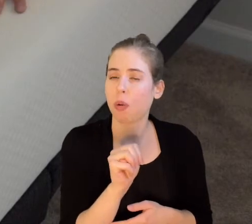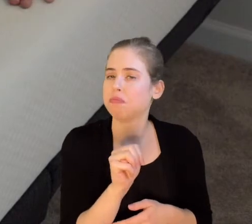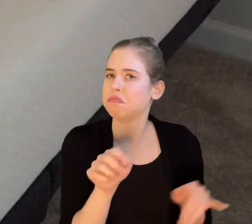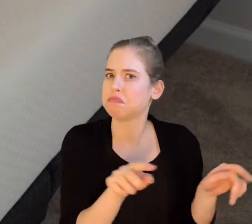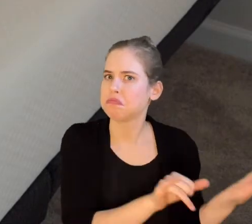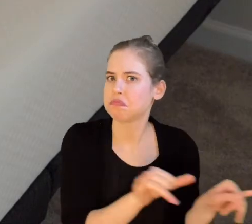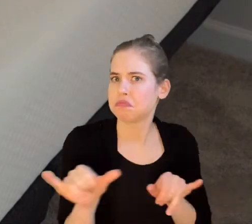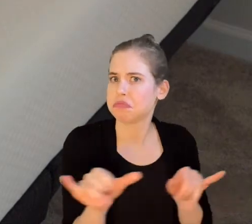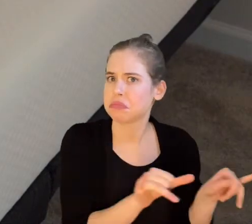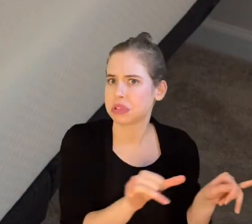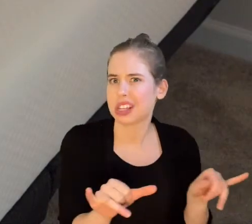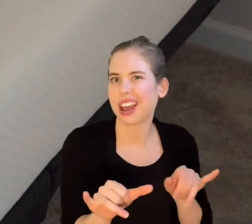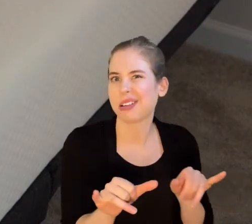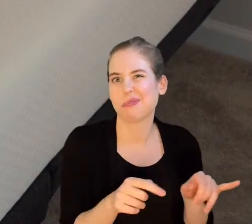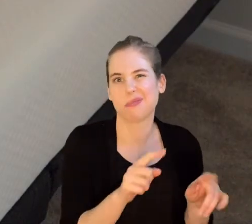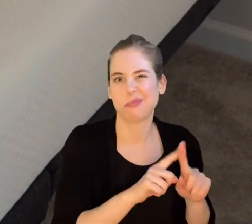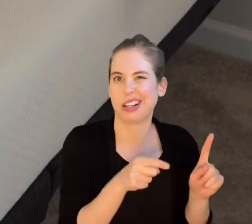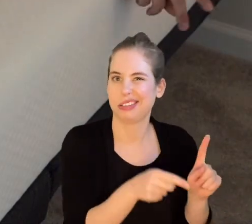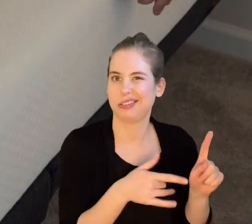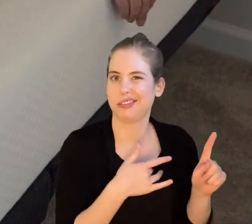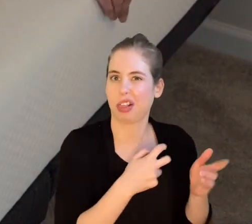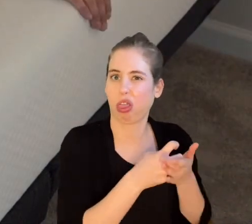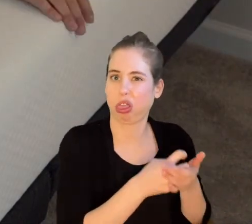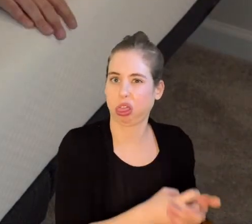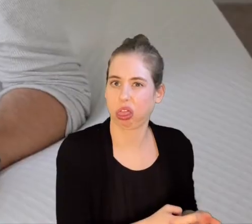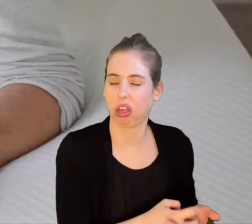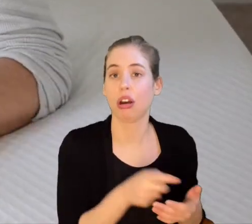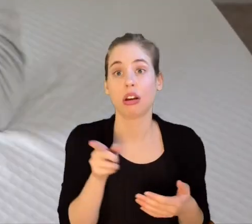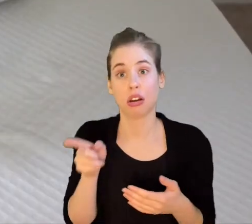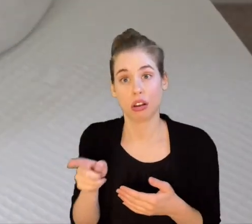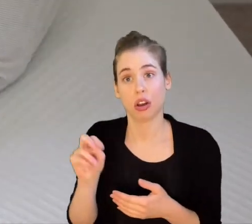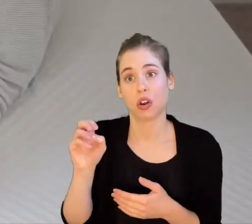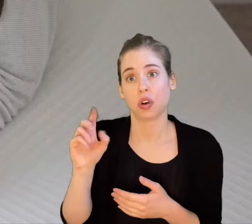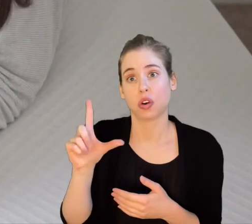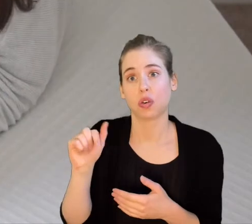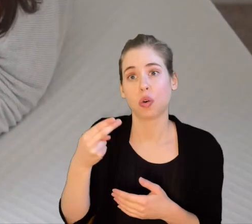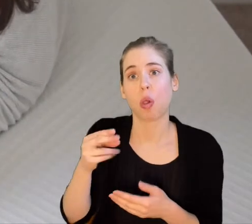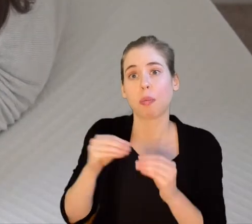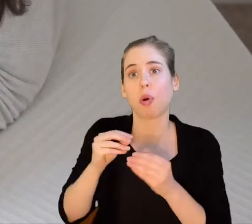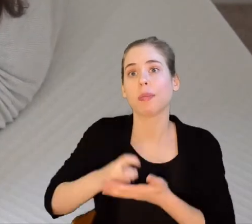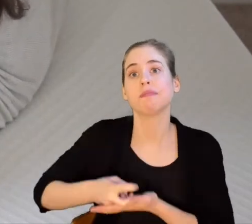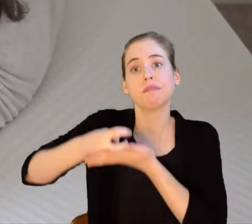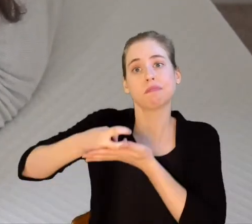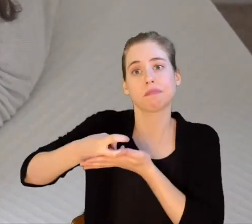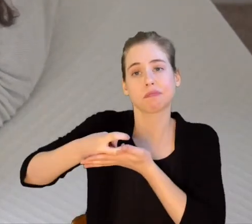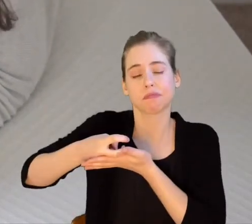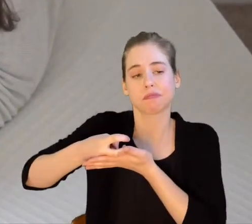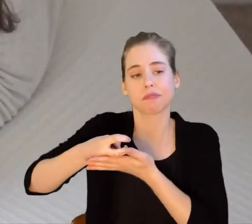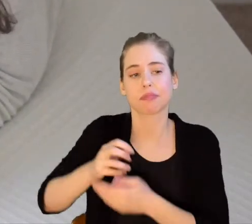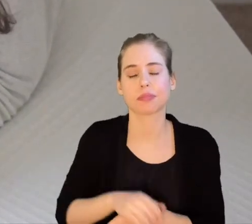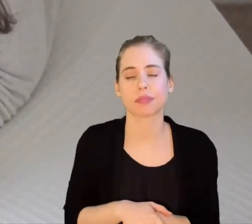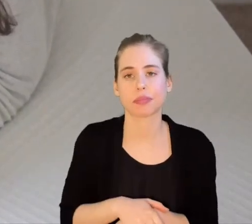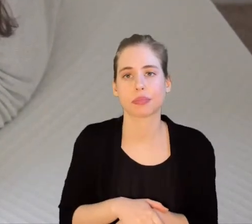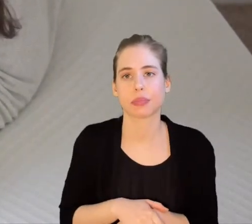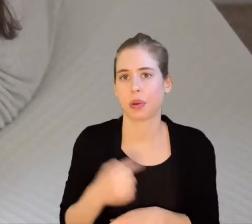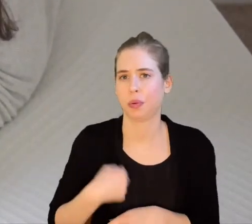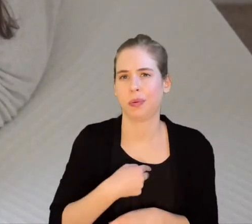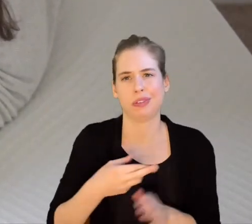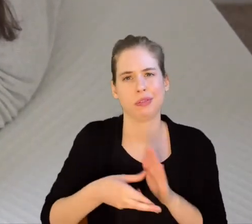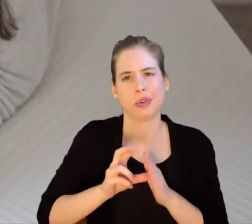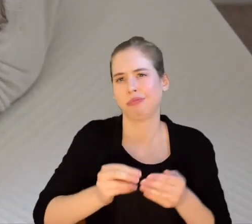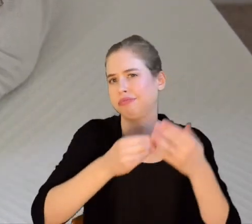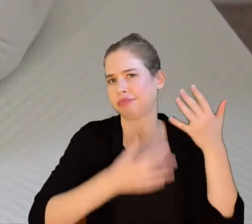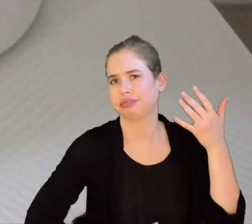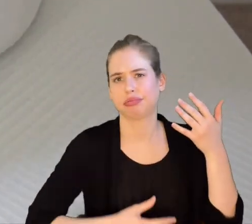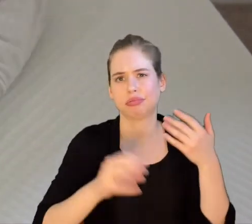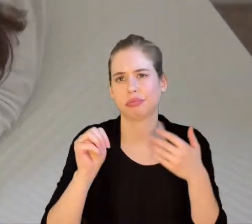But NOLA kept us lifted, providing a weightless sensation. In fact, of the many mattresses that we've reviewed, NOLA provides some of the best